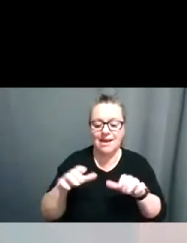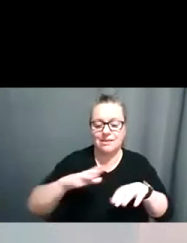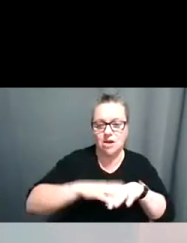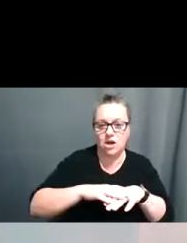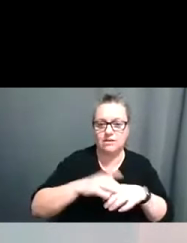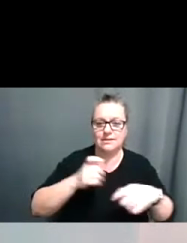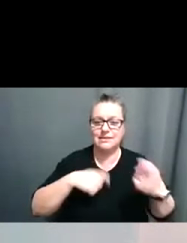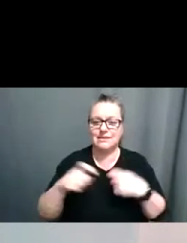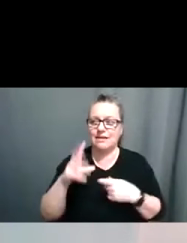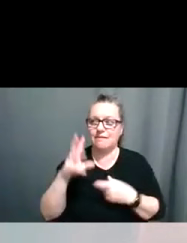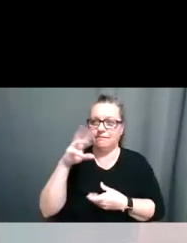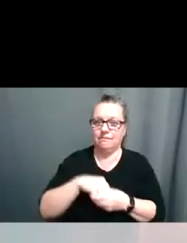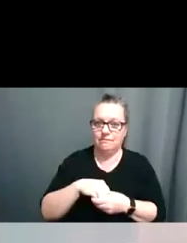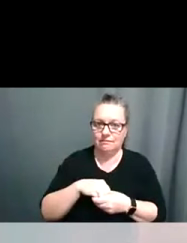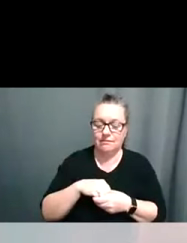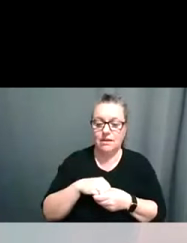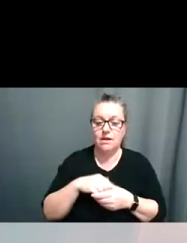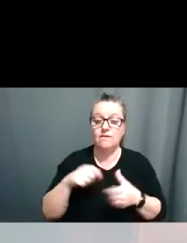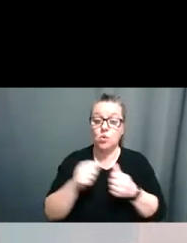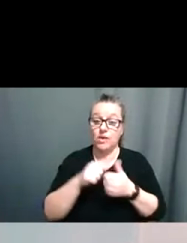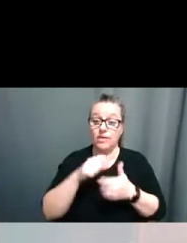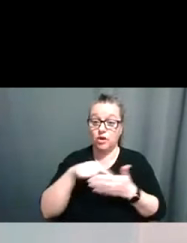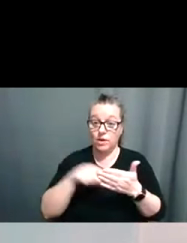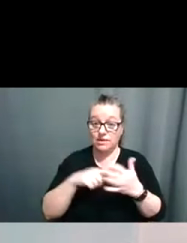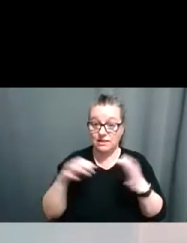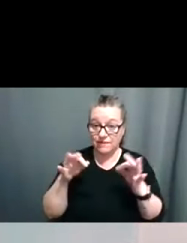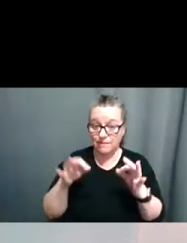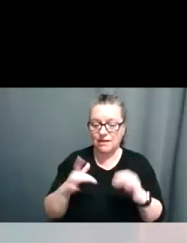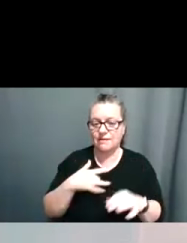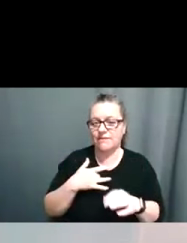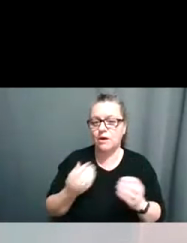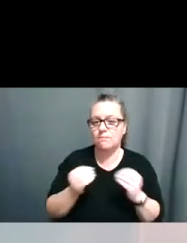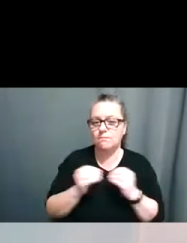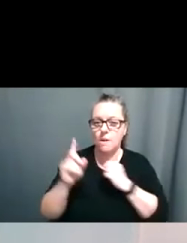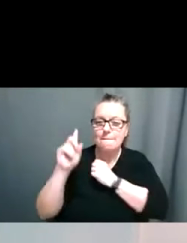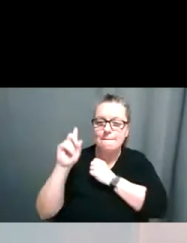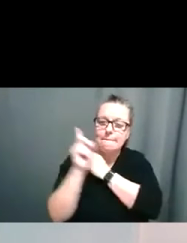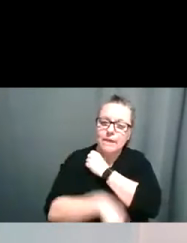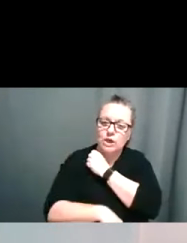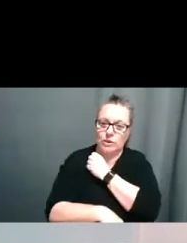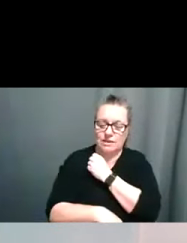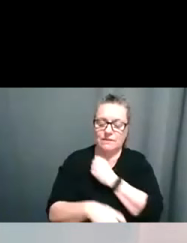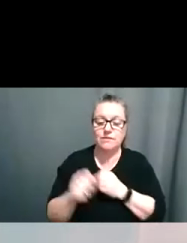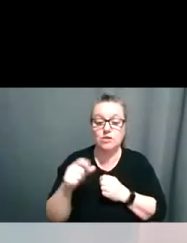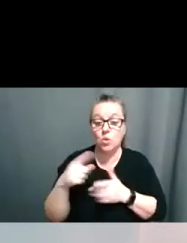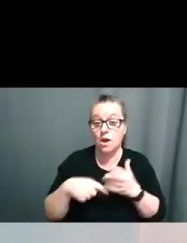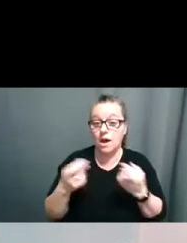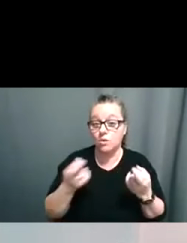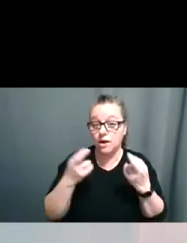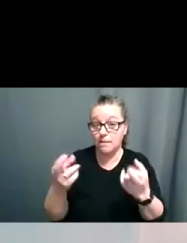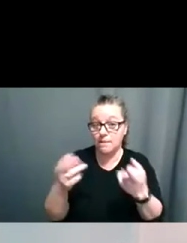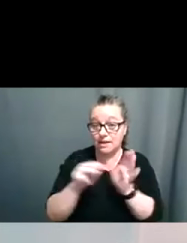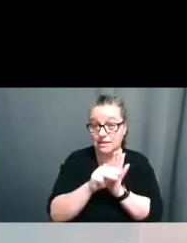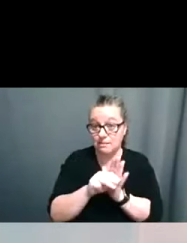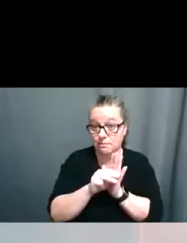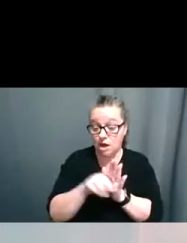participating. And in the case of corrective feedback, this will feel much more punitive. So here's what I recommend as a model for those